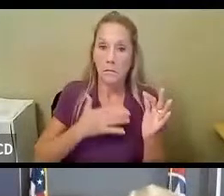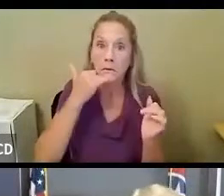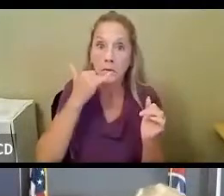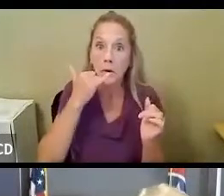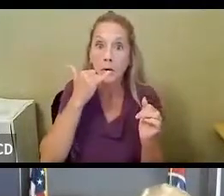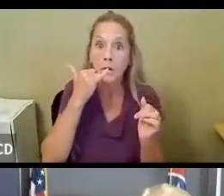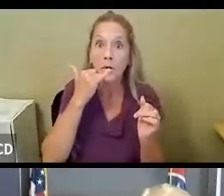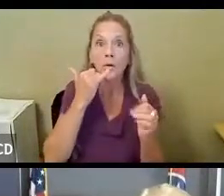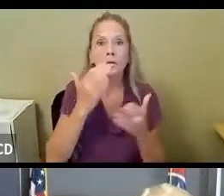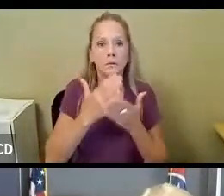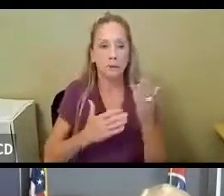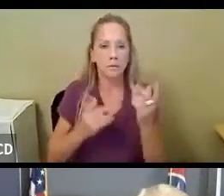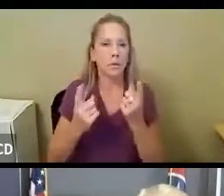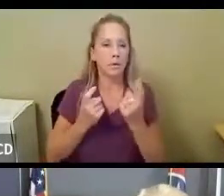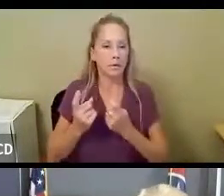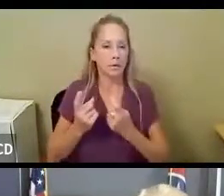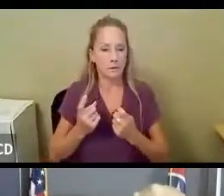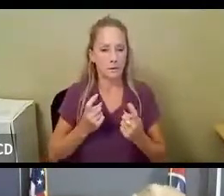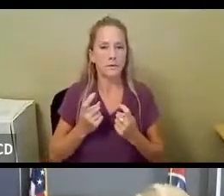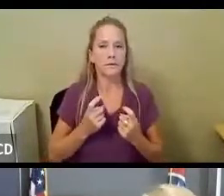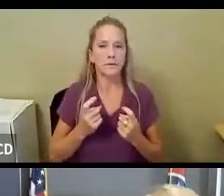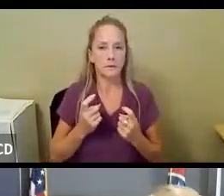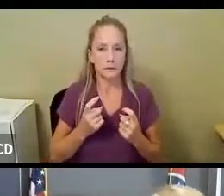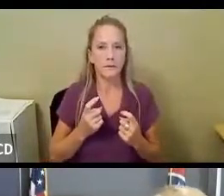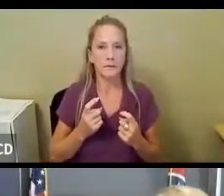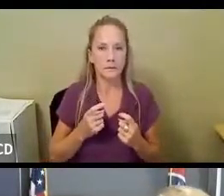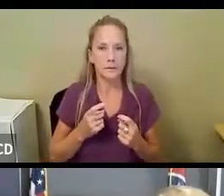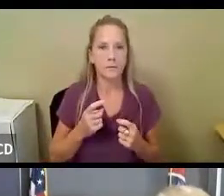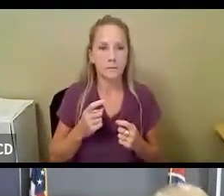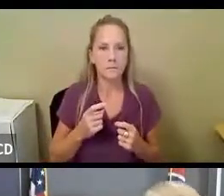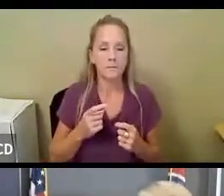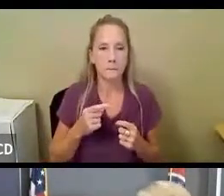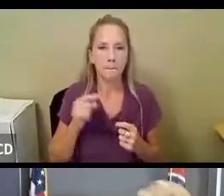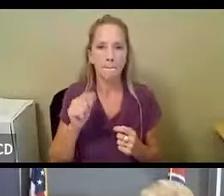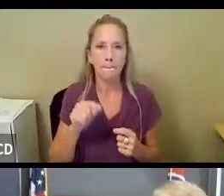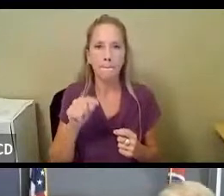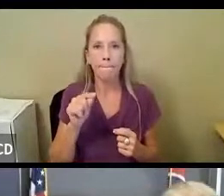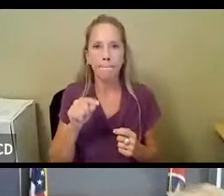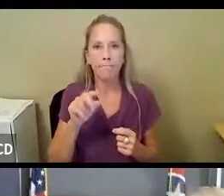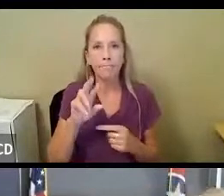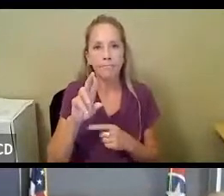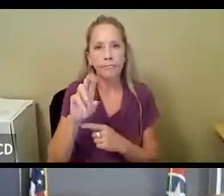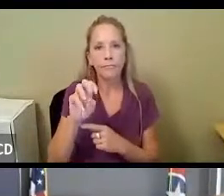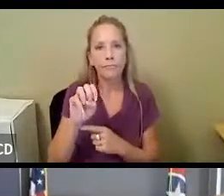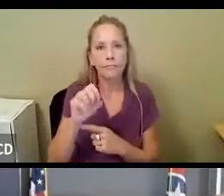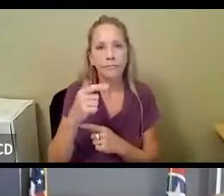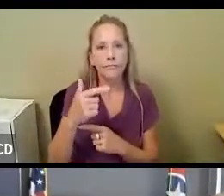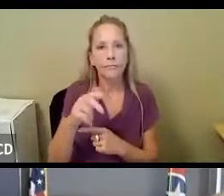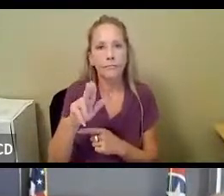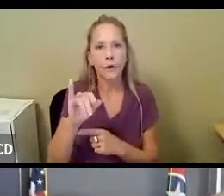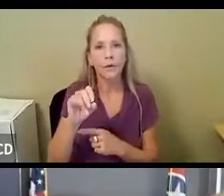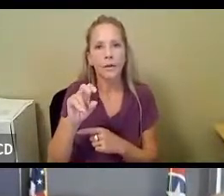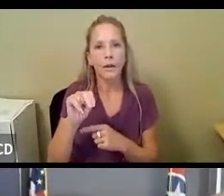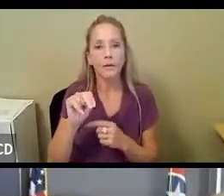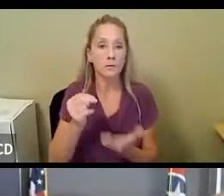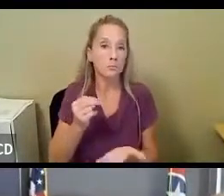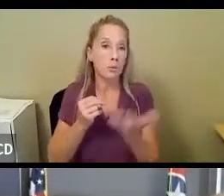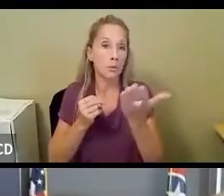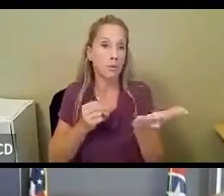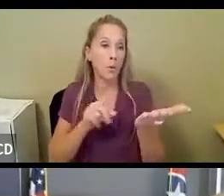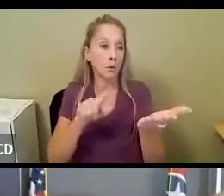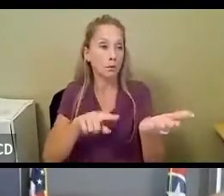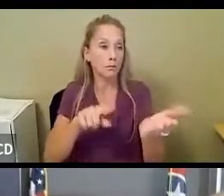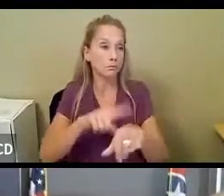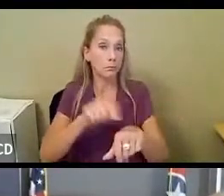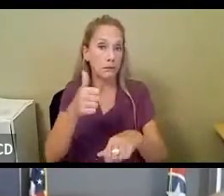and there were questions about the law, the regulation being proposed at 10 o'clock, and I think that's open